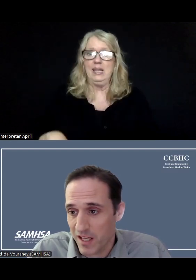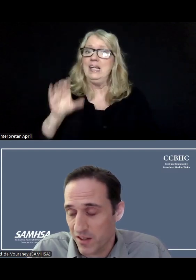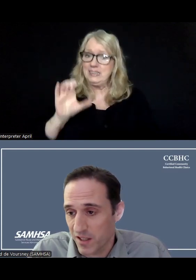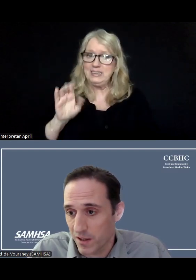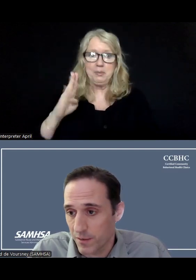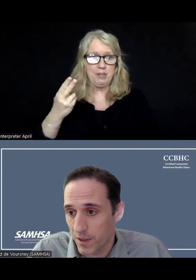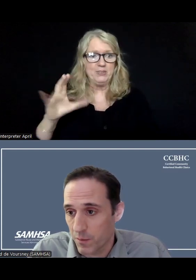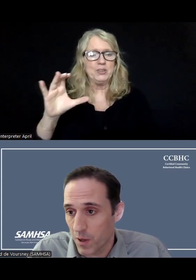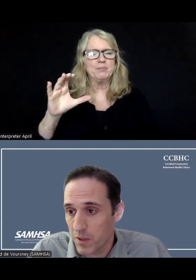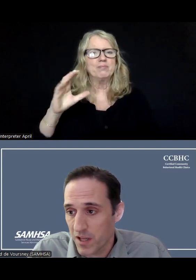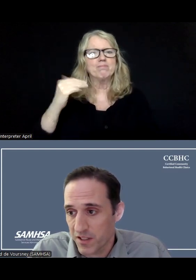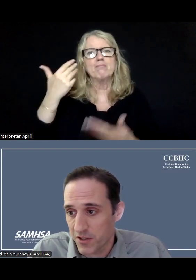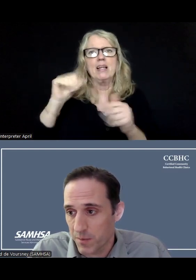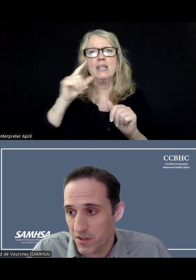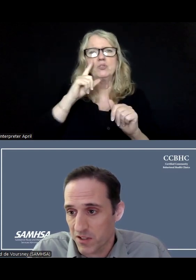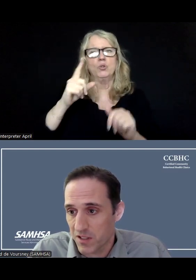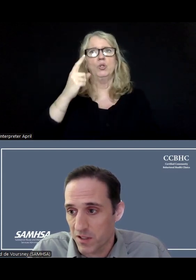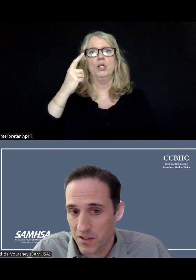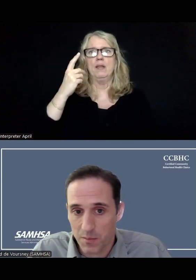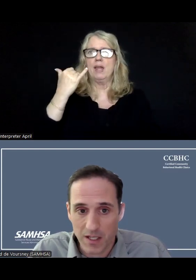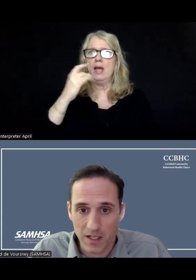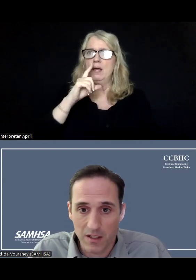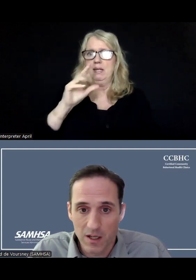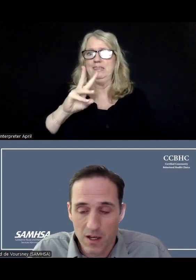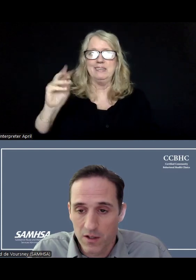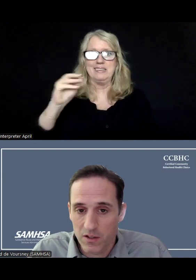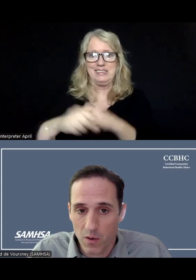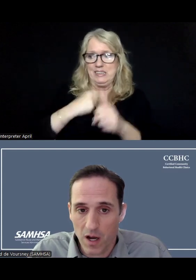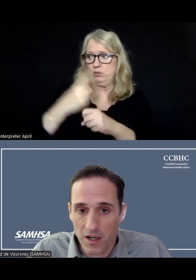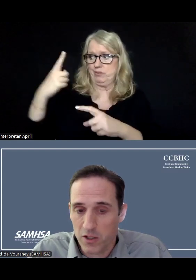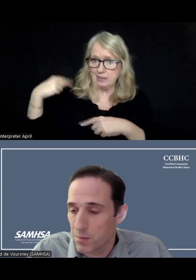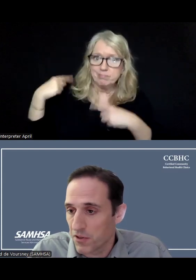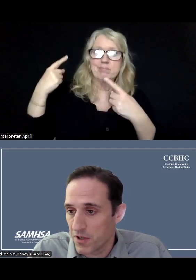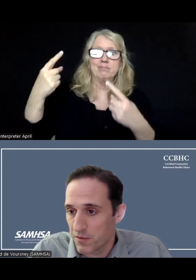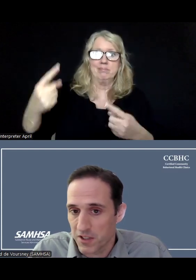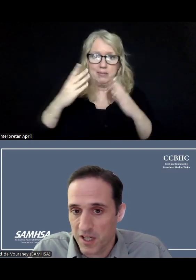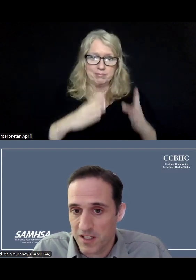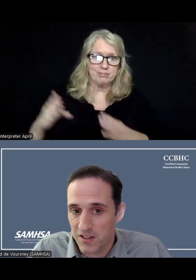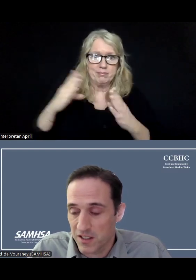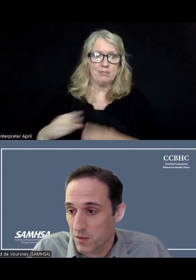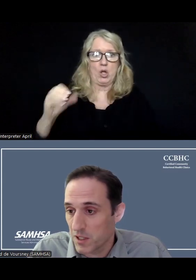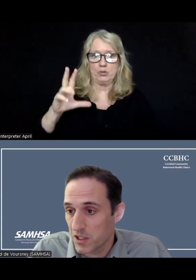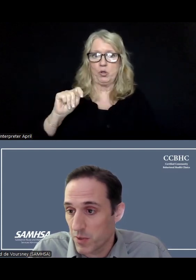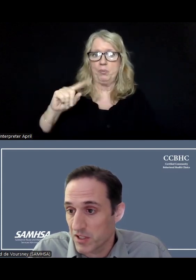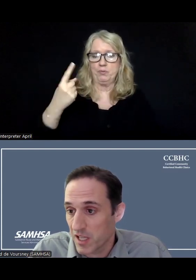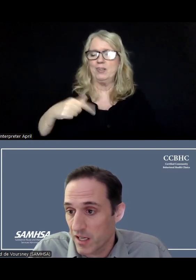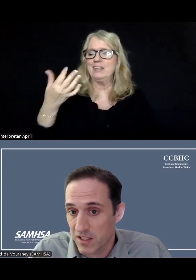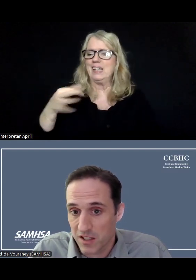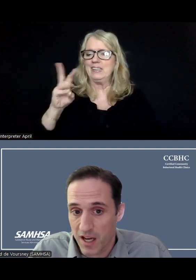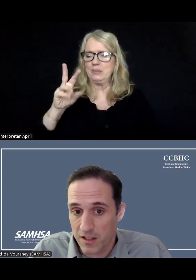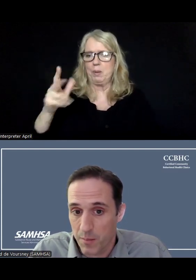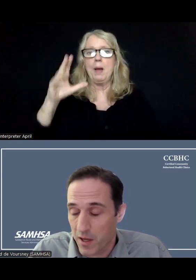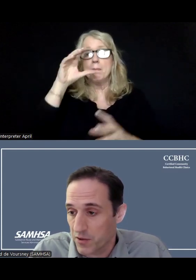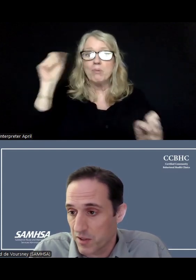CCBHCs, I like to think, are realizing a dream that's 60 years in the making. So on October 31st, 1963, President